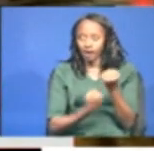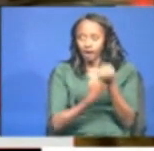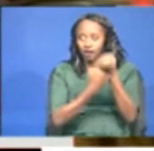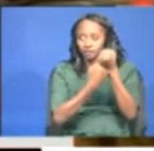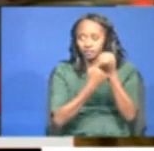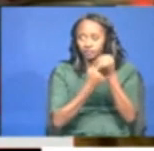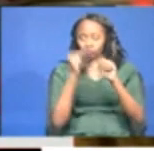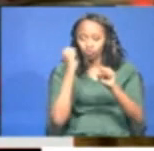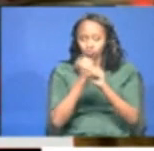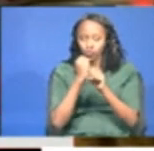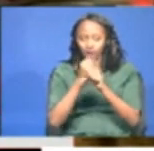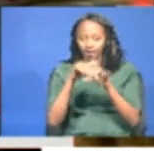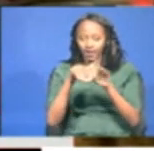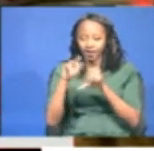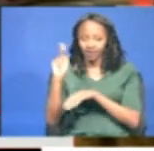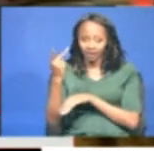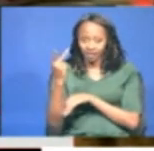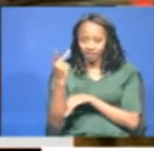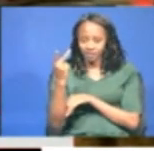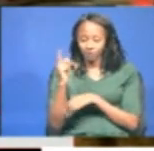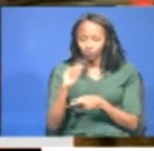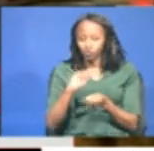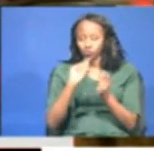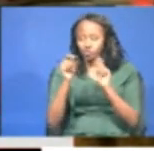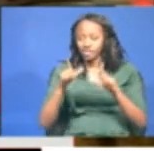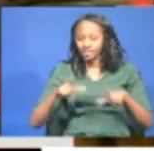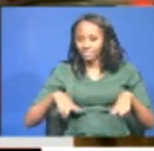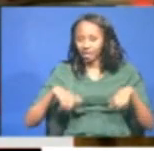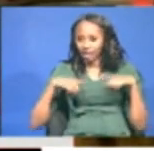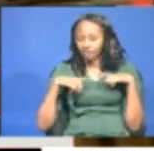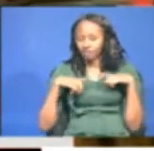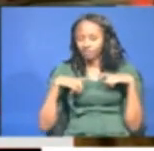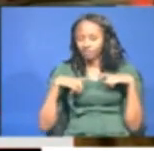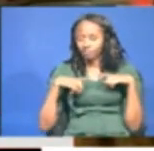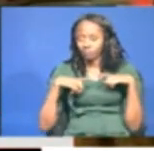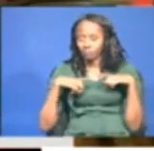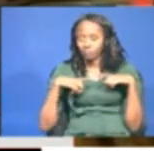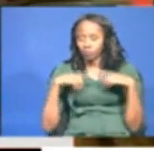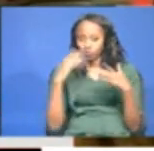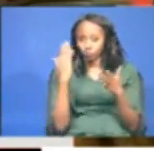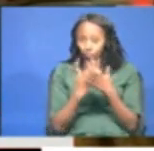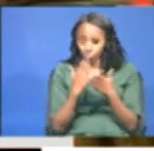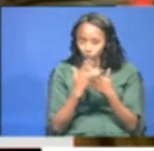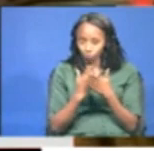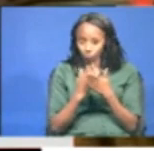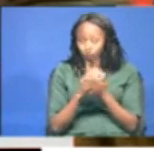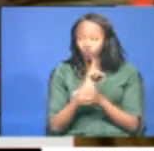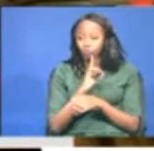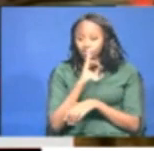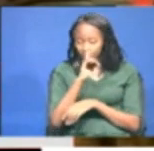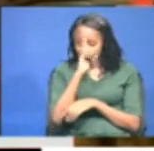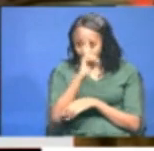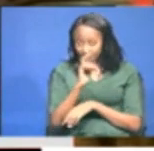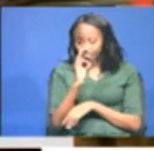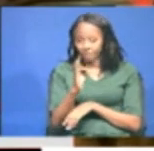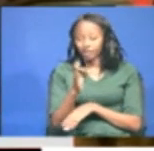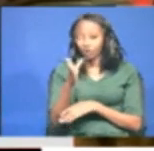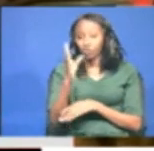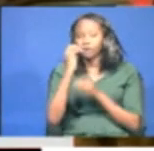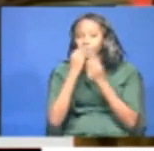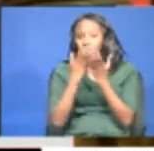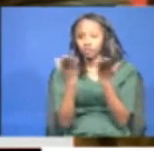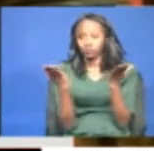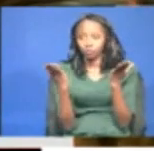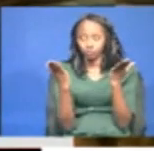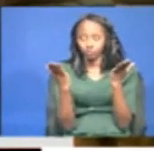Kenya. Icenjie maisha maitu. Mwina manegwe koguo. Yes. Gabi itu wa murathime.